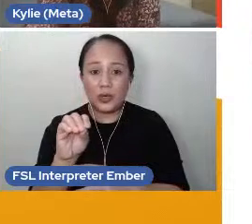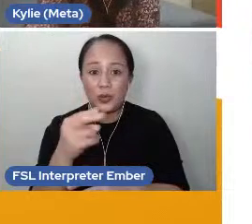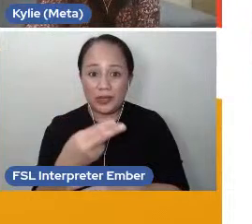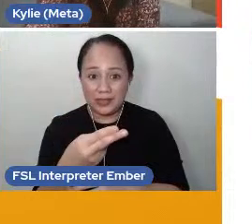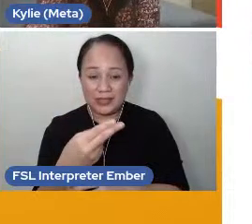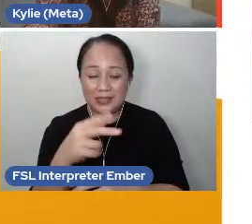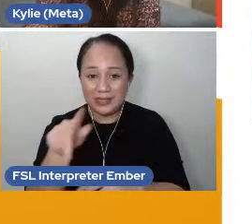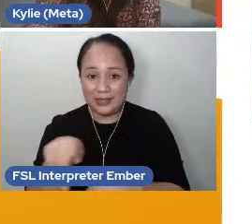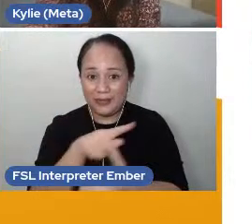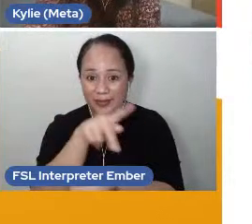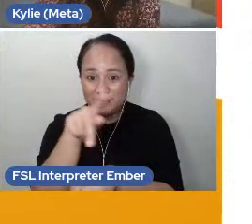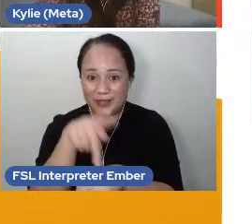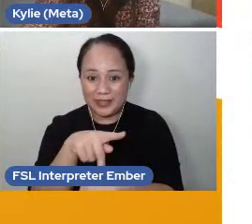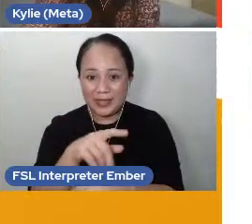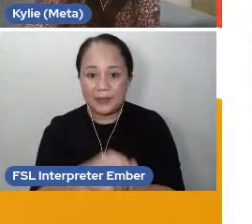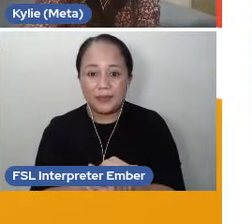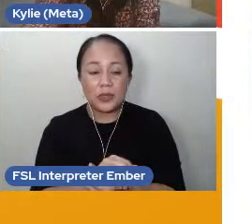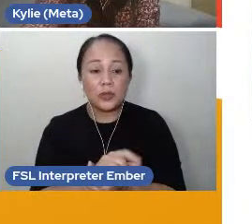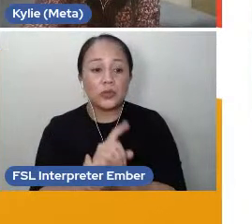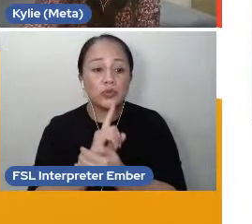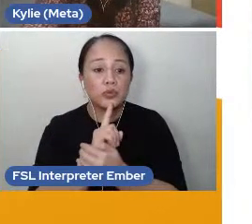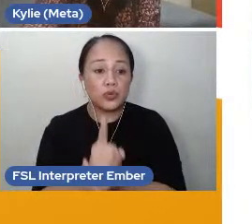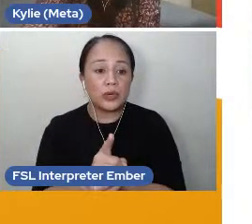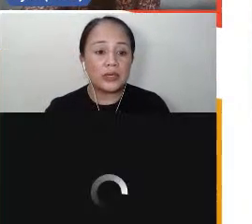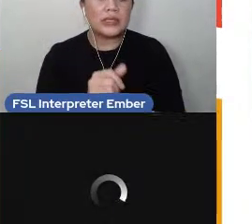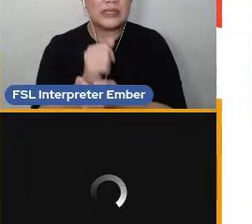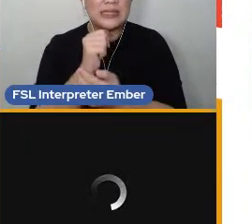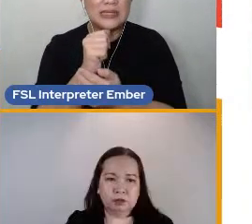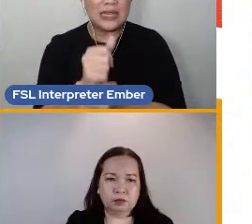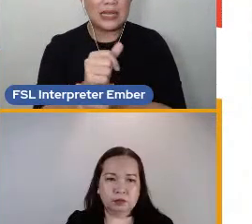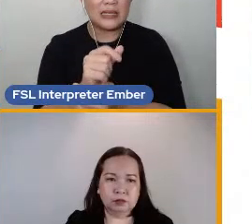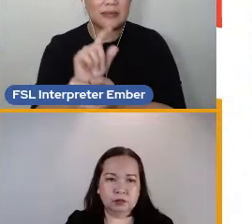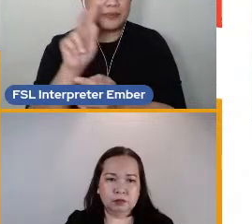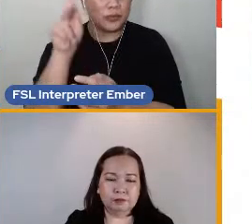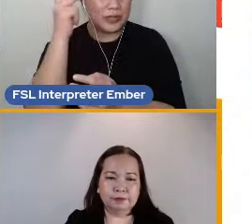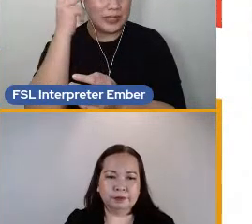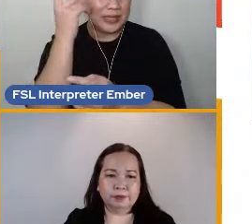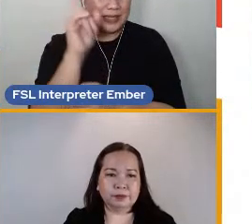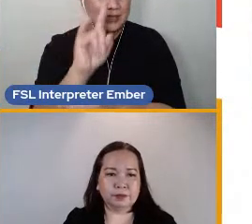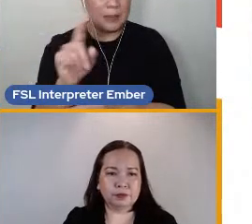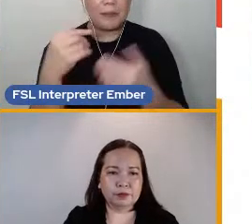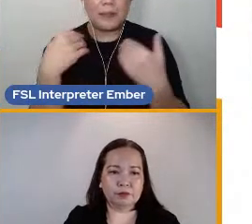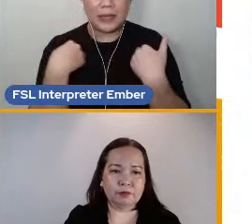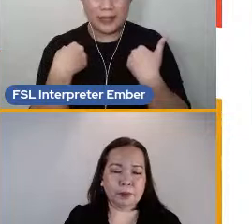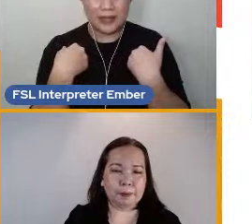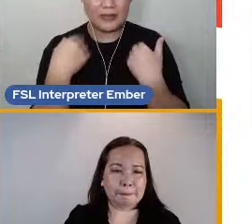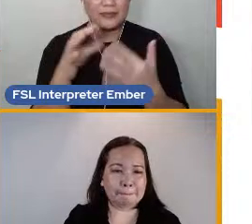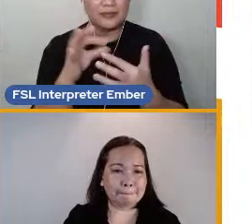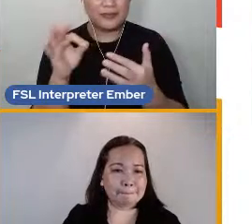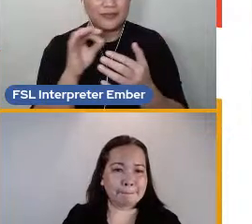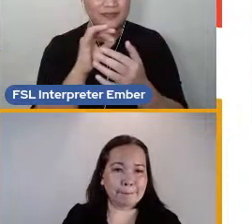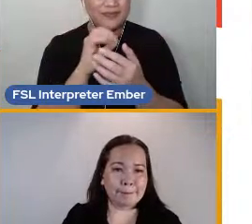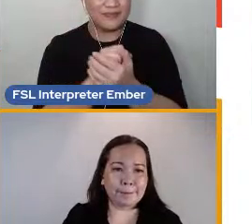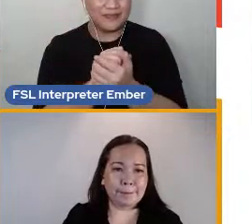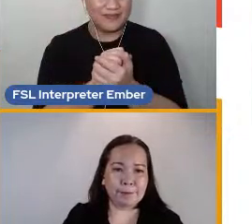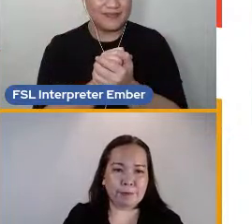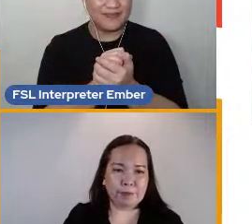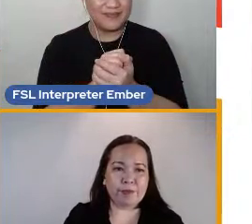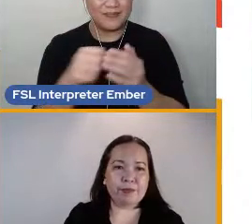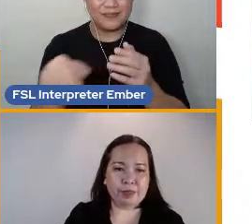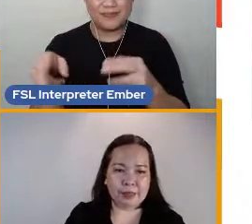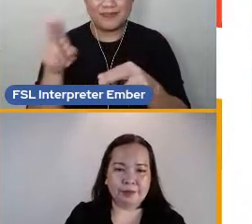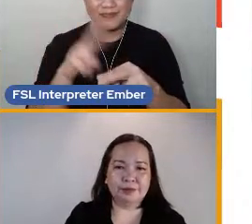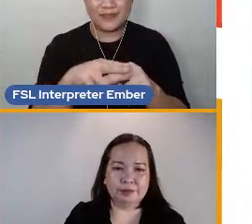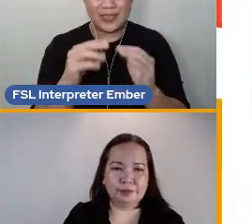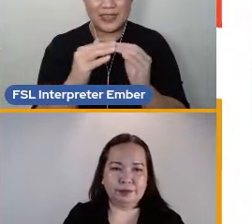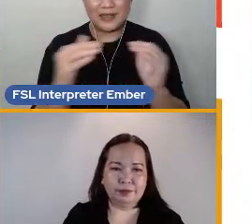the Philippines. And actually, they're not running political ads, but they have chosen to increase the level